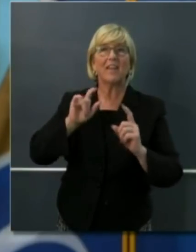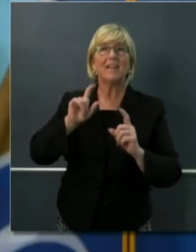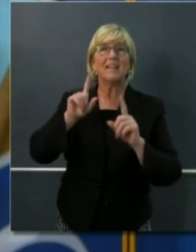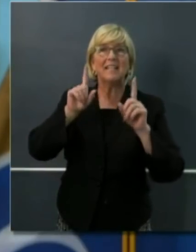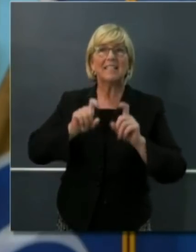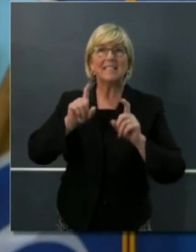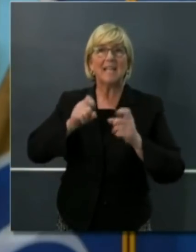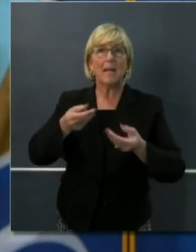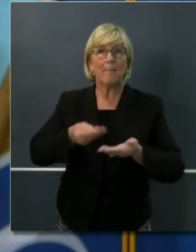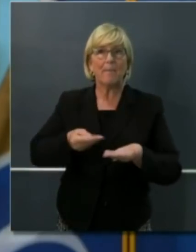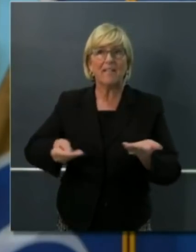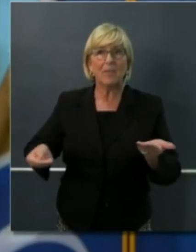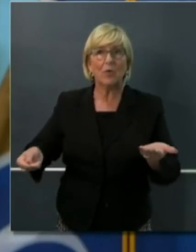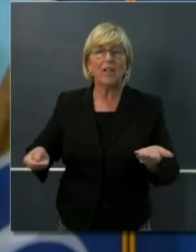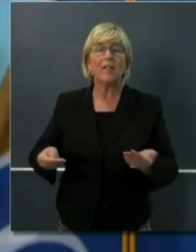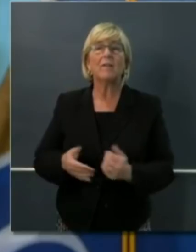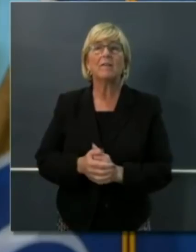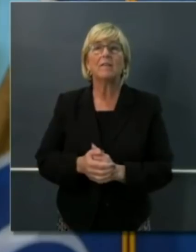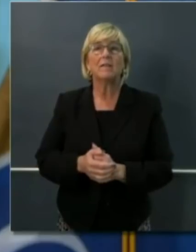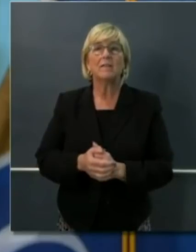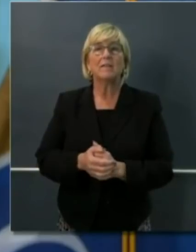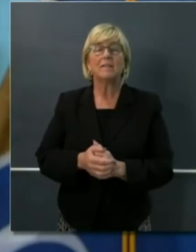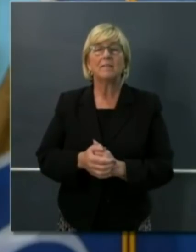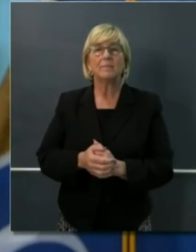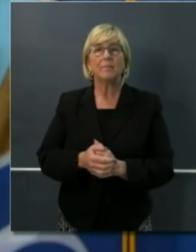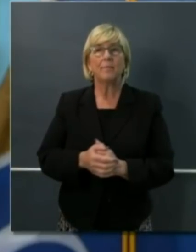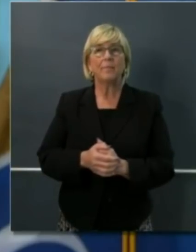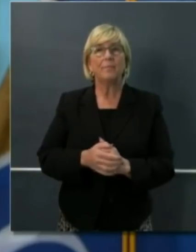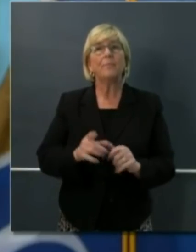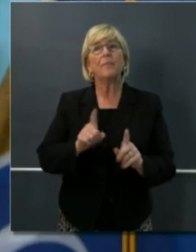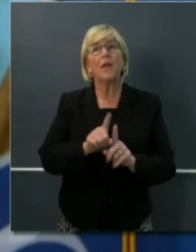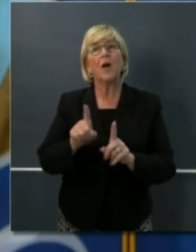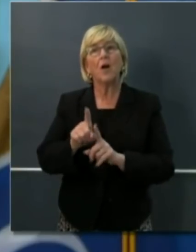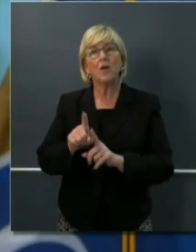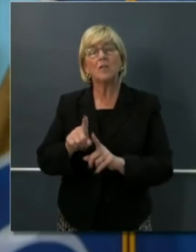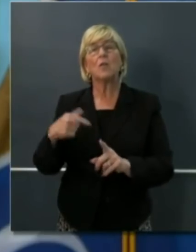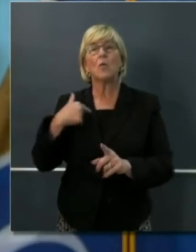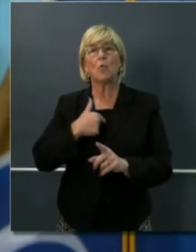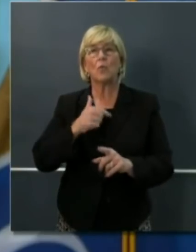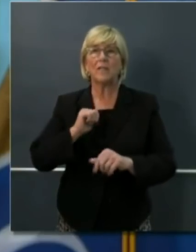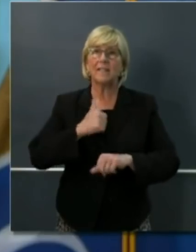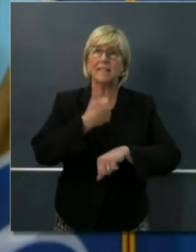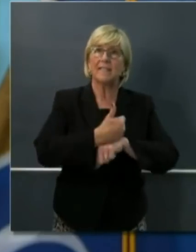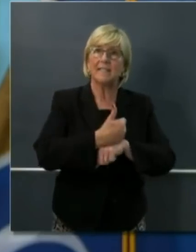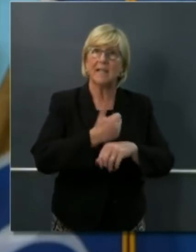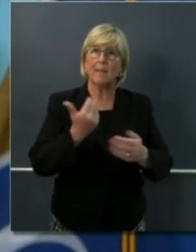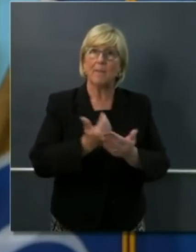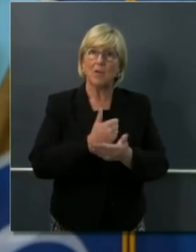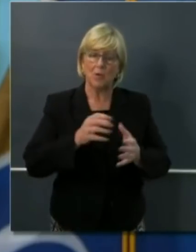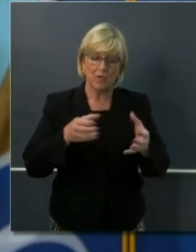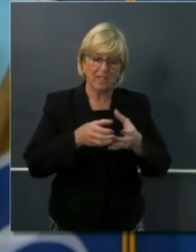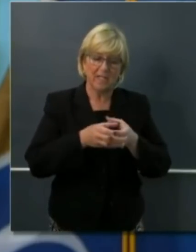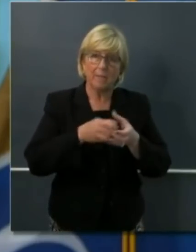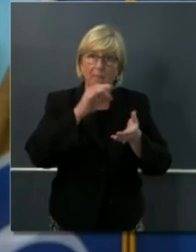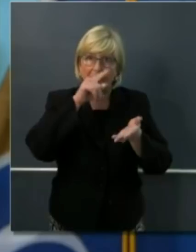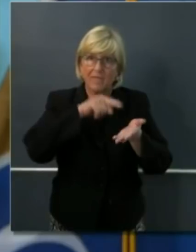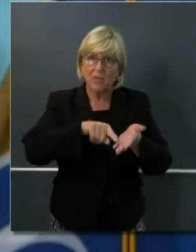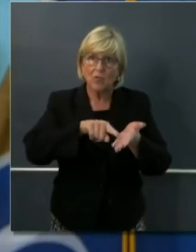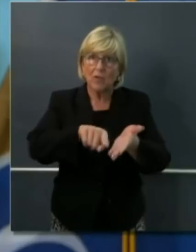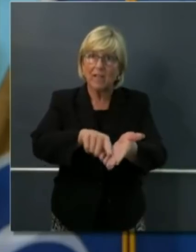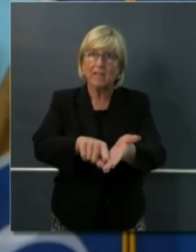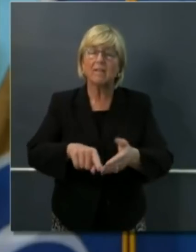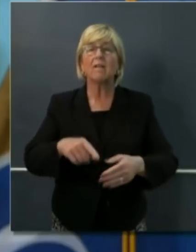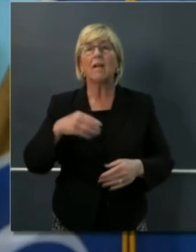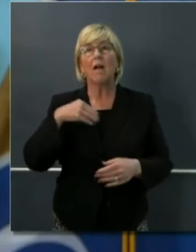The capacity, again, to support that tracing that ultimately will lead to questions of isolation, which has